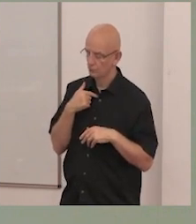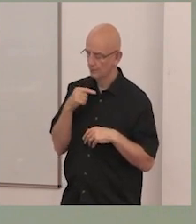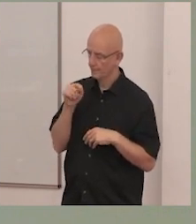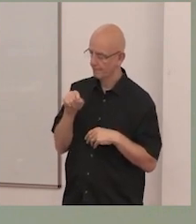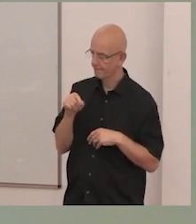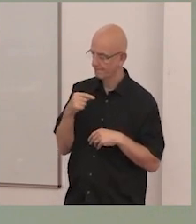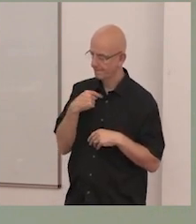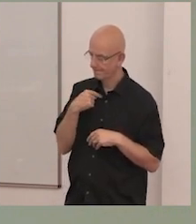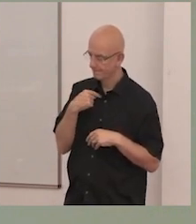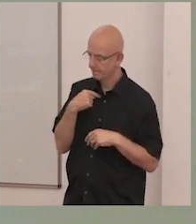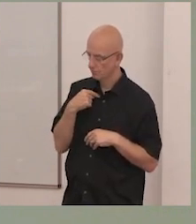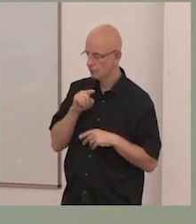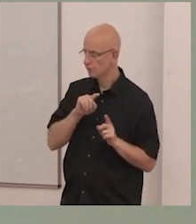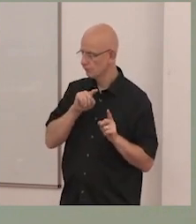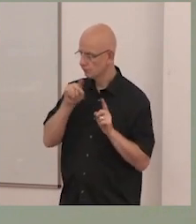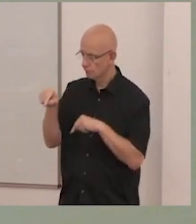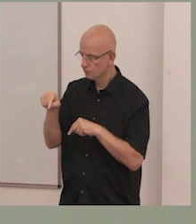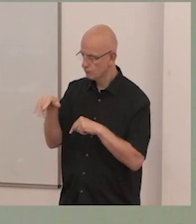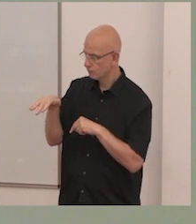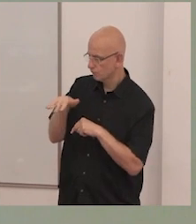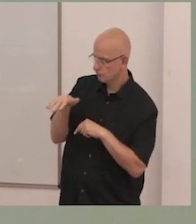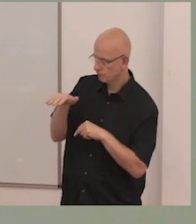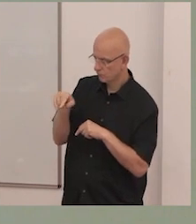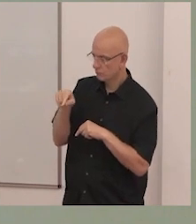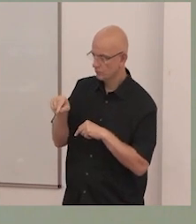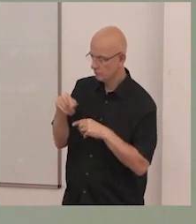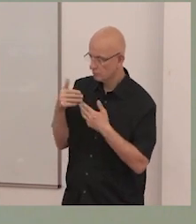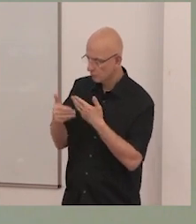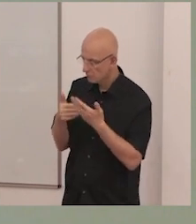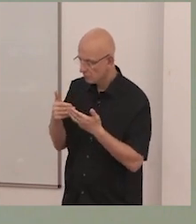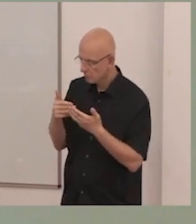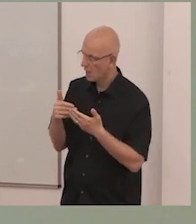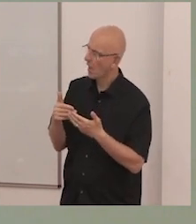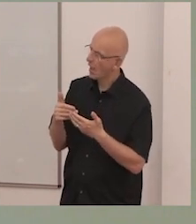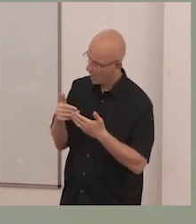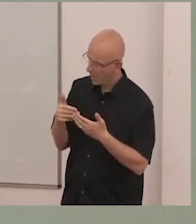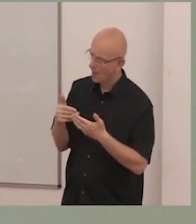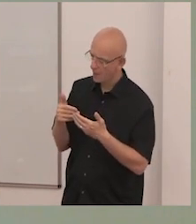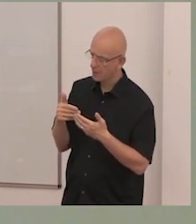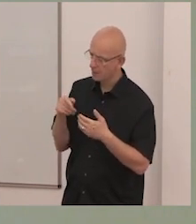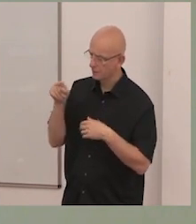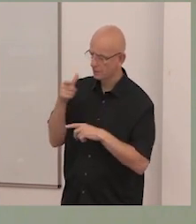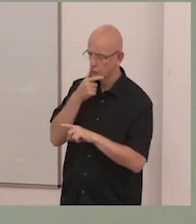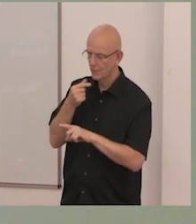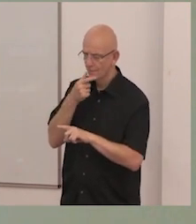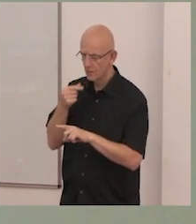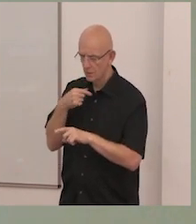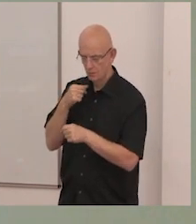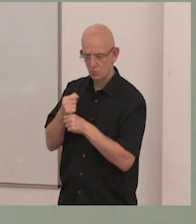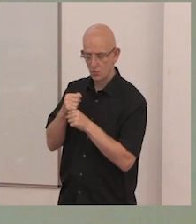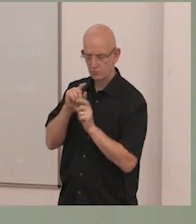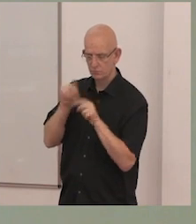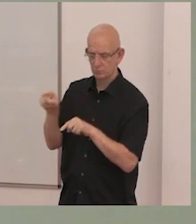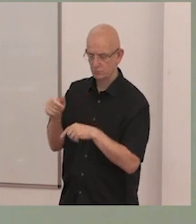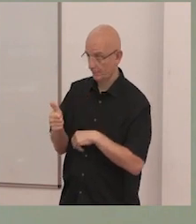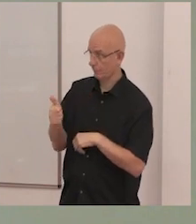experience with United Nations, and I had to learn a lot. I did not